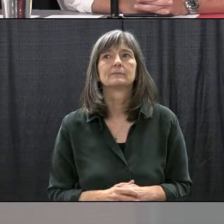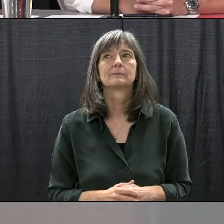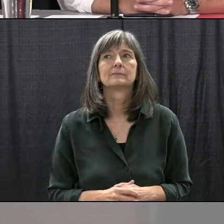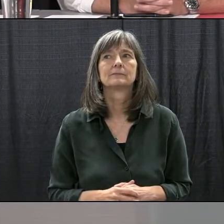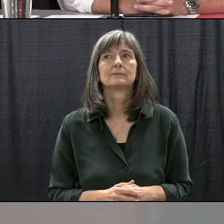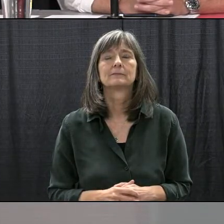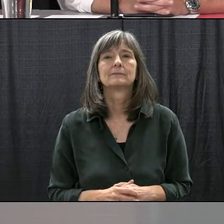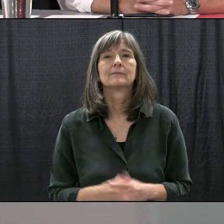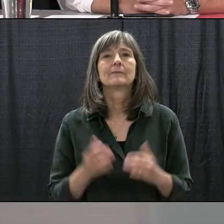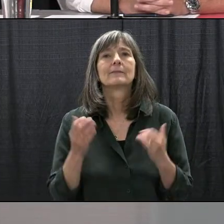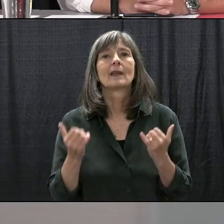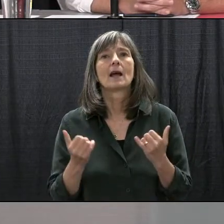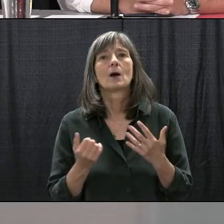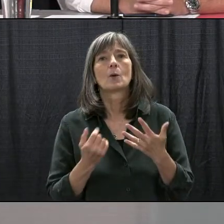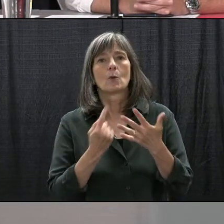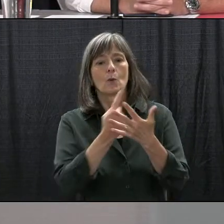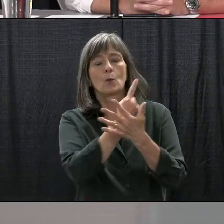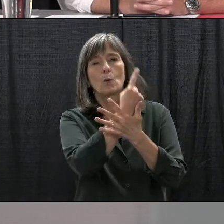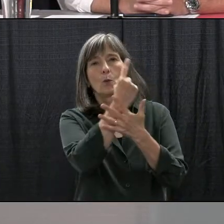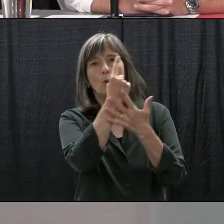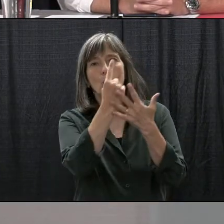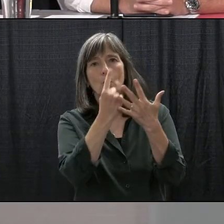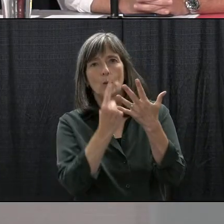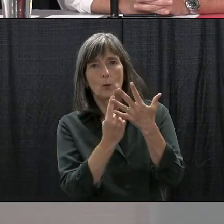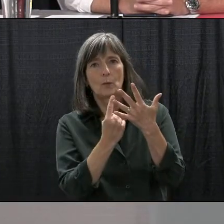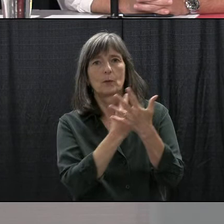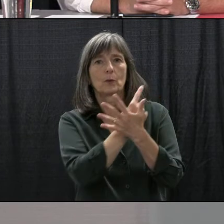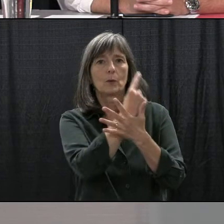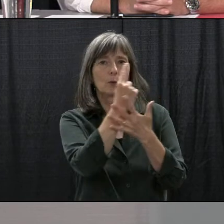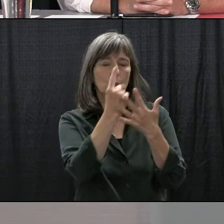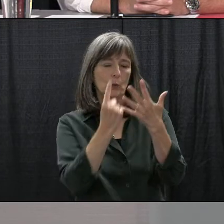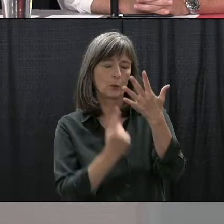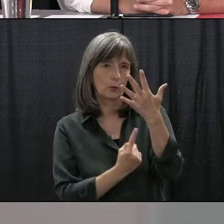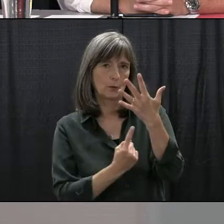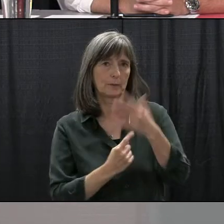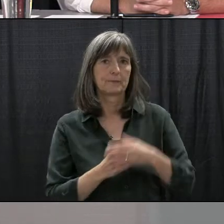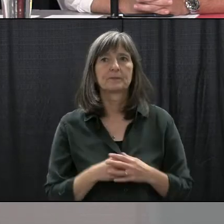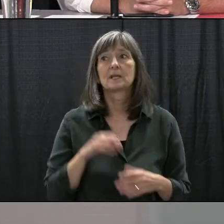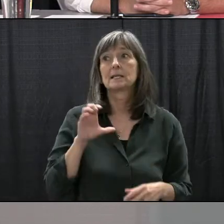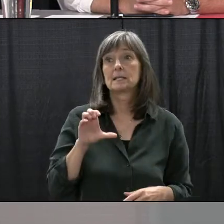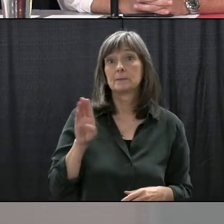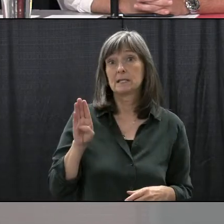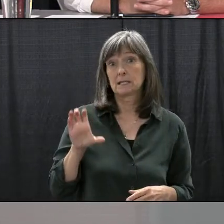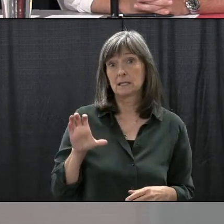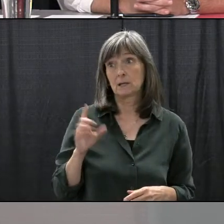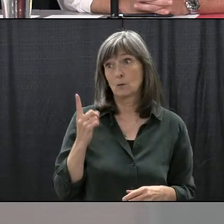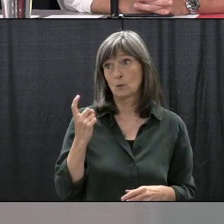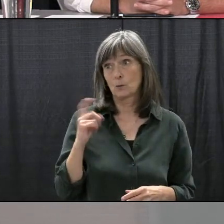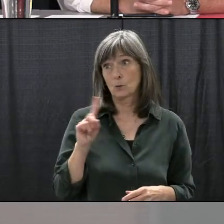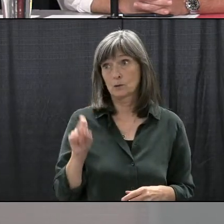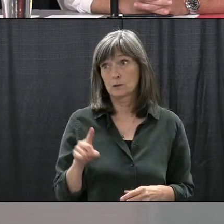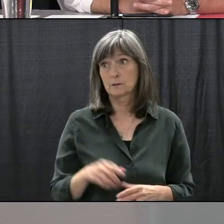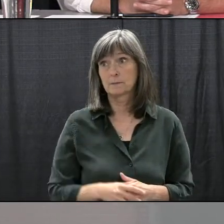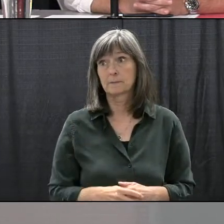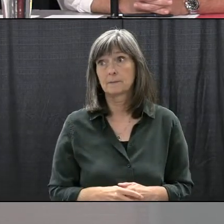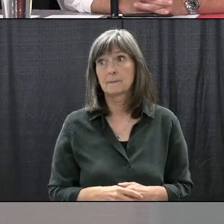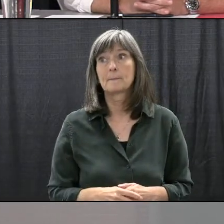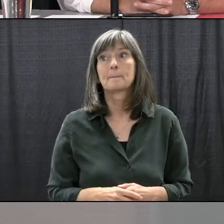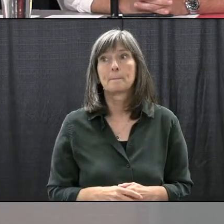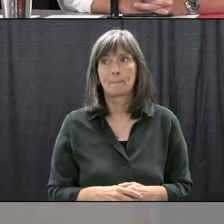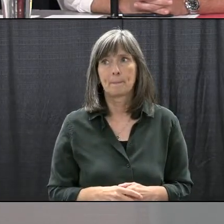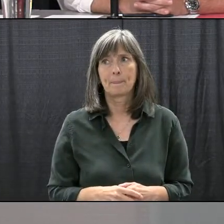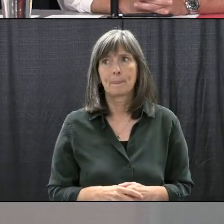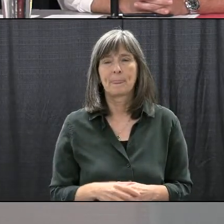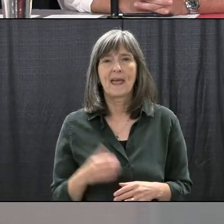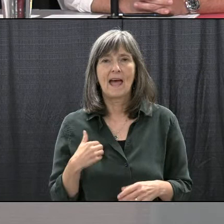I will now go back through each reporter to see if you have one final question. Peter Cowan with CBC, do you have a final question? Yeah, I've got a